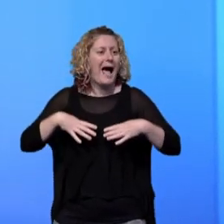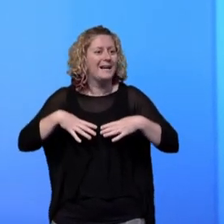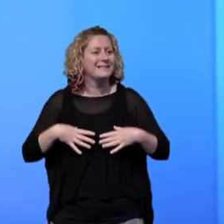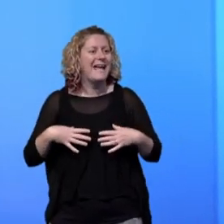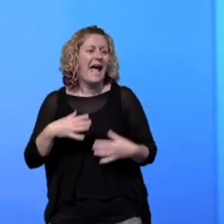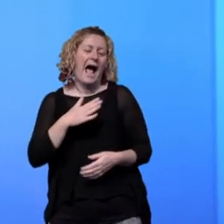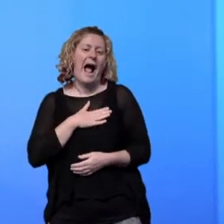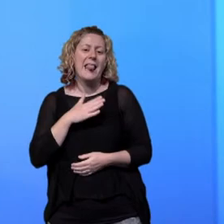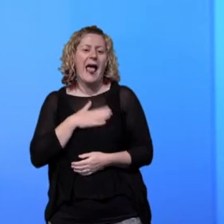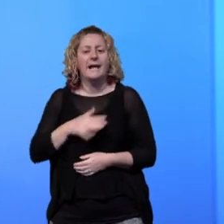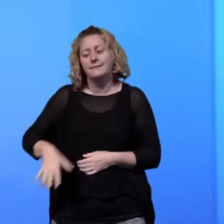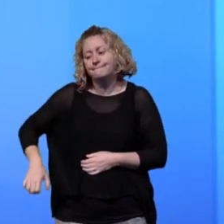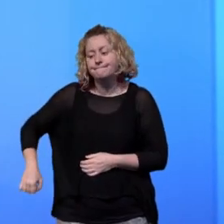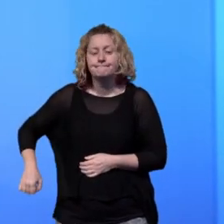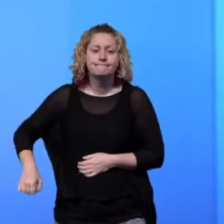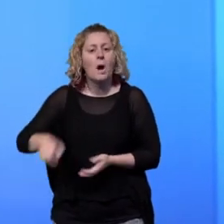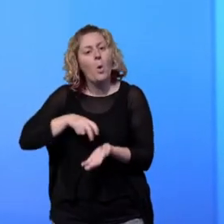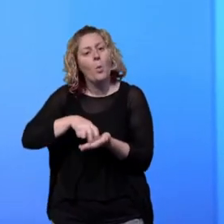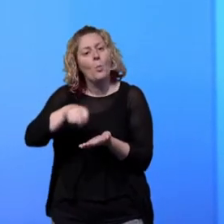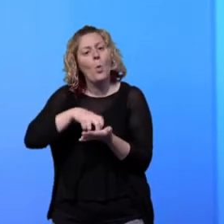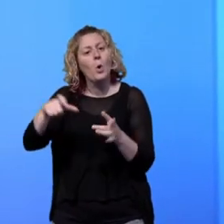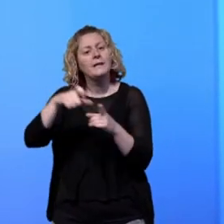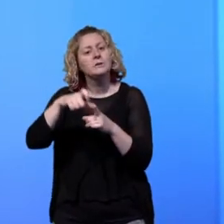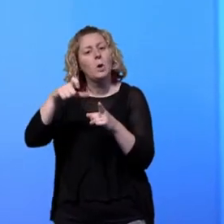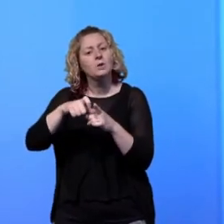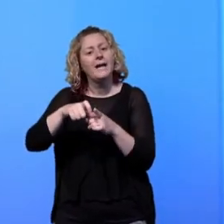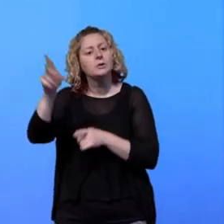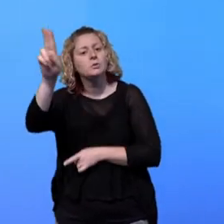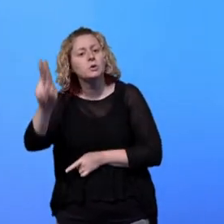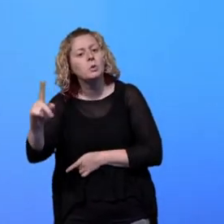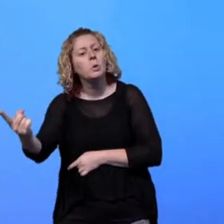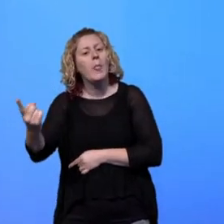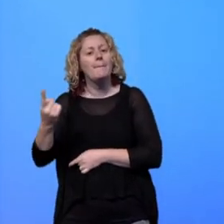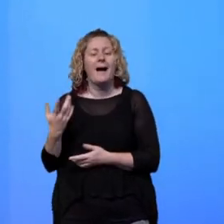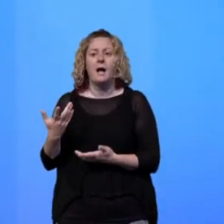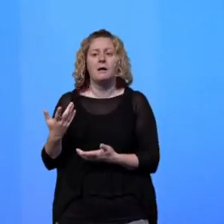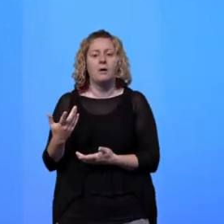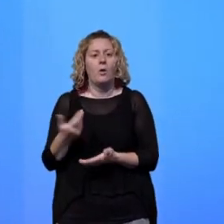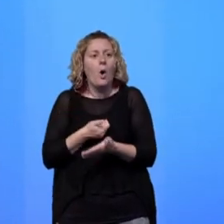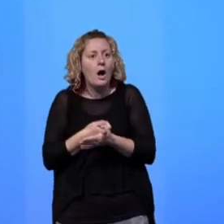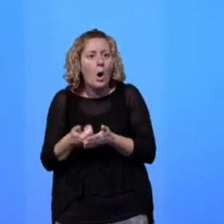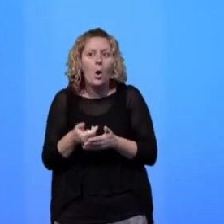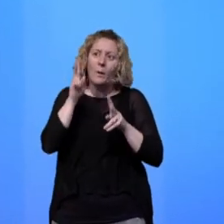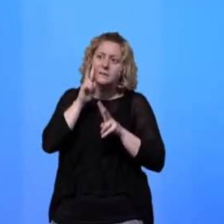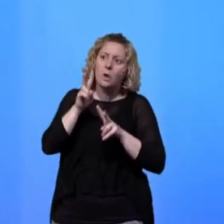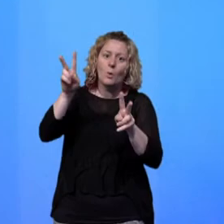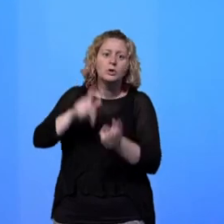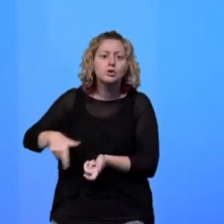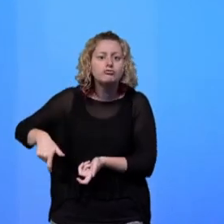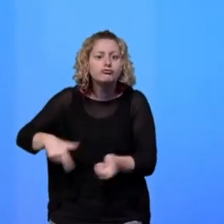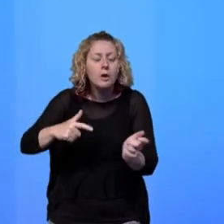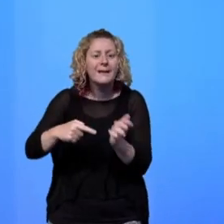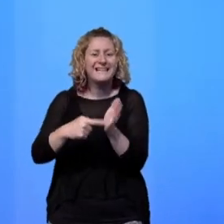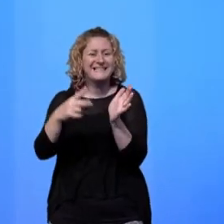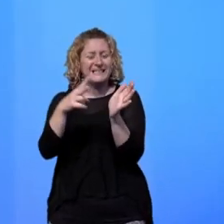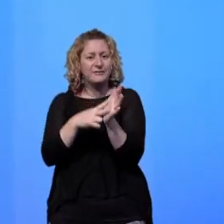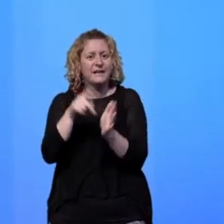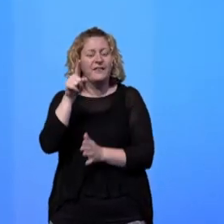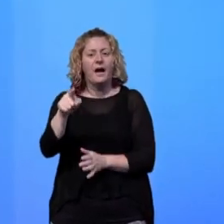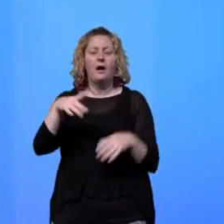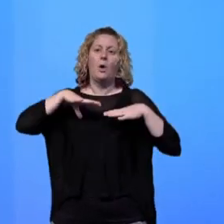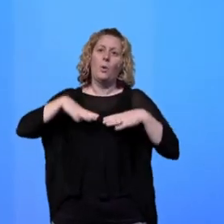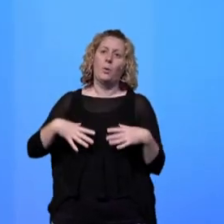my daughter and back. I always watch the rugby highlights. You know, so spiritual, emotional, physical dials. What are you doing